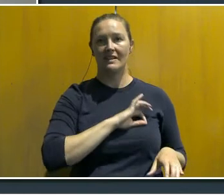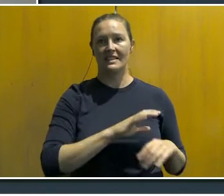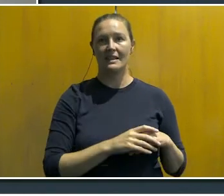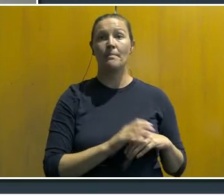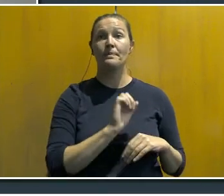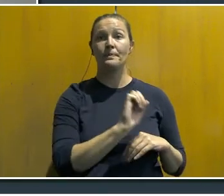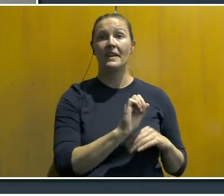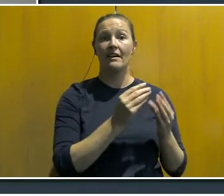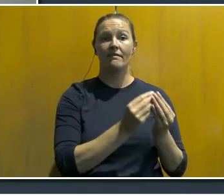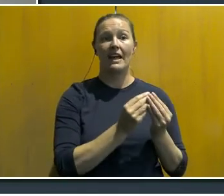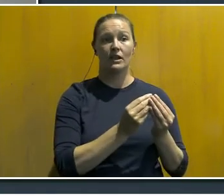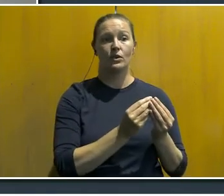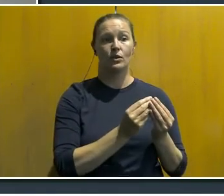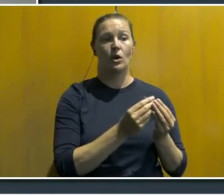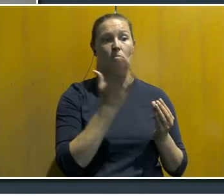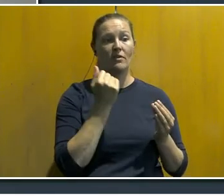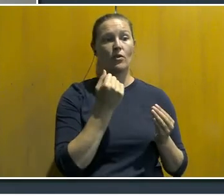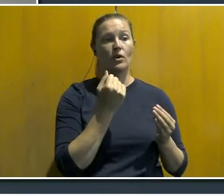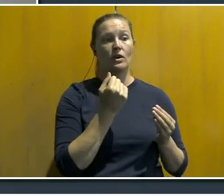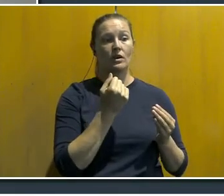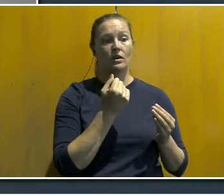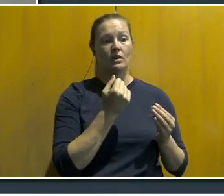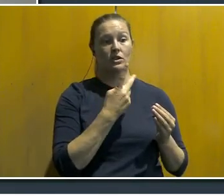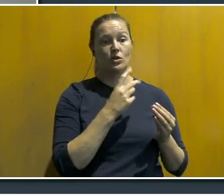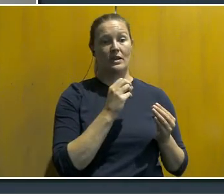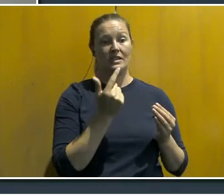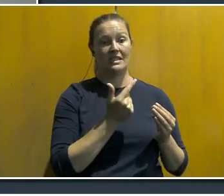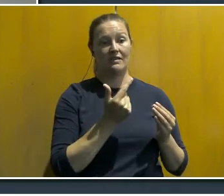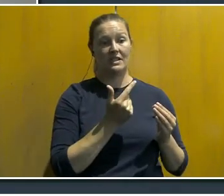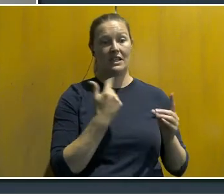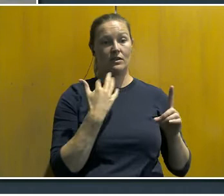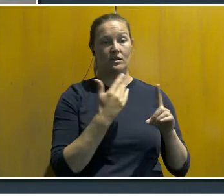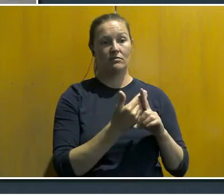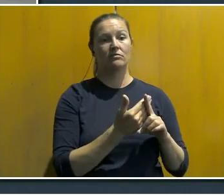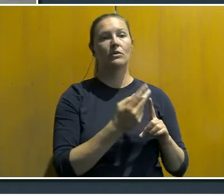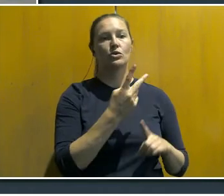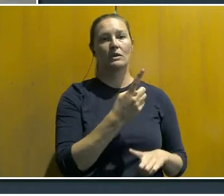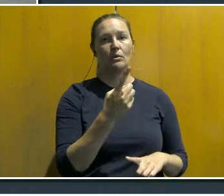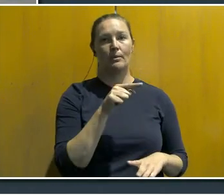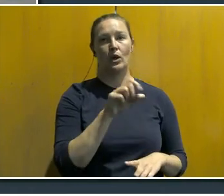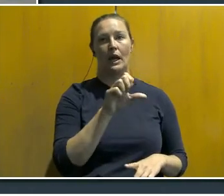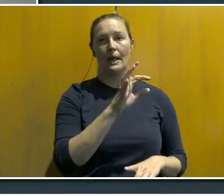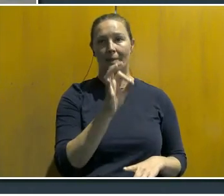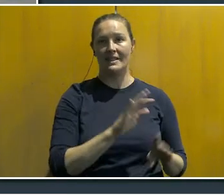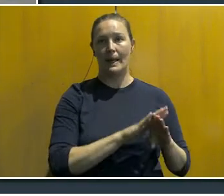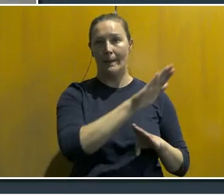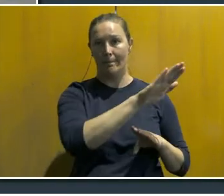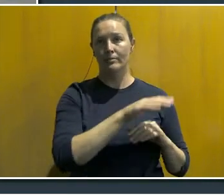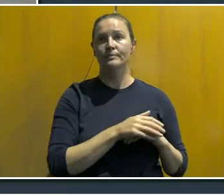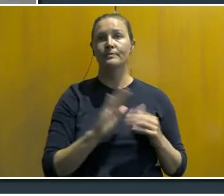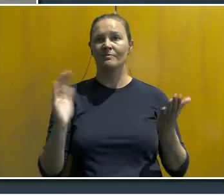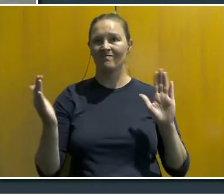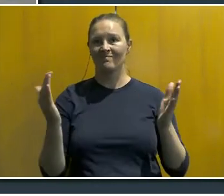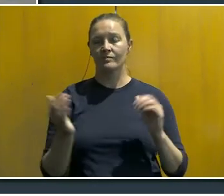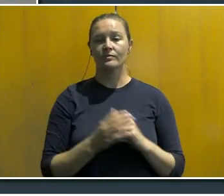Their value has increased from 2017 to 2020 of 21.9%. We submit that the once